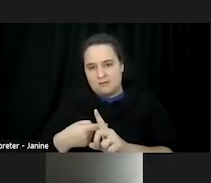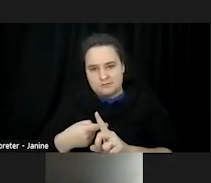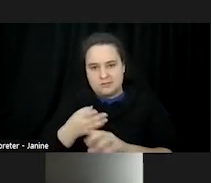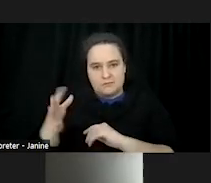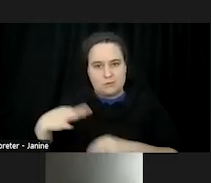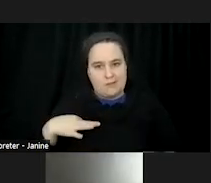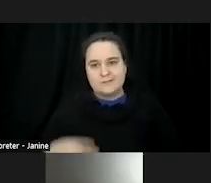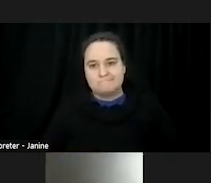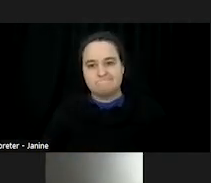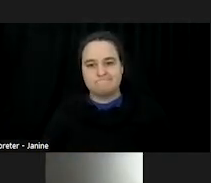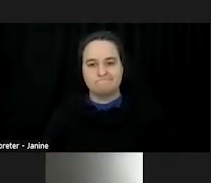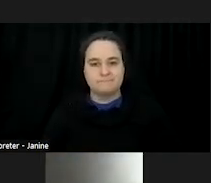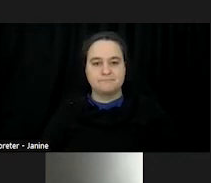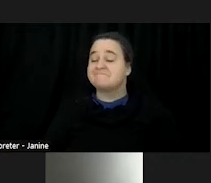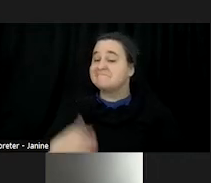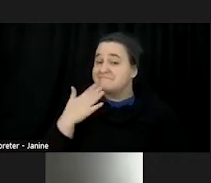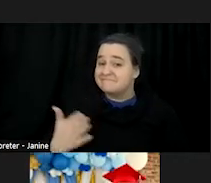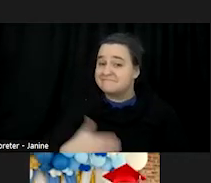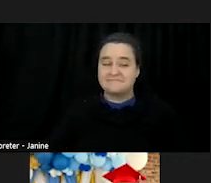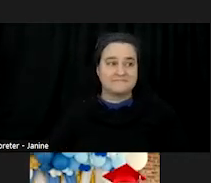apply? Thank you.